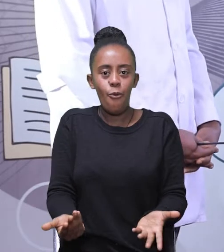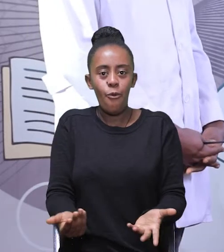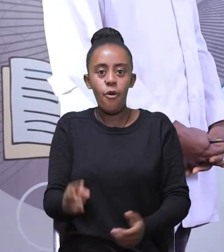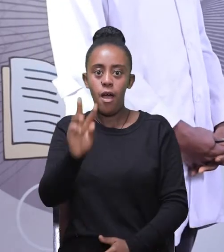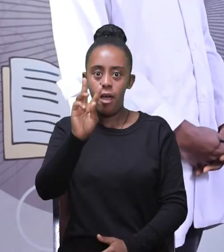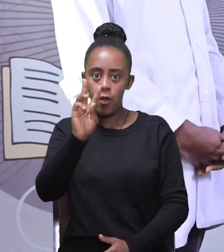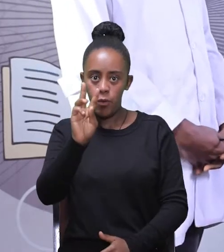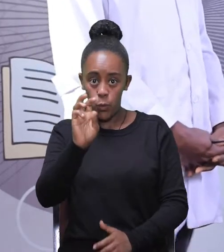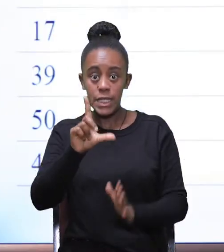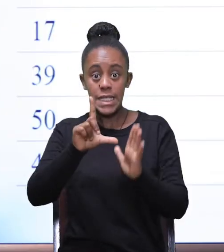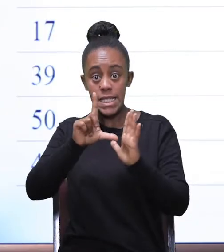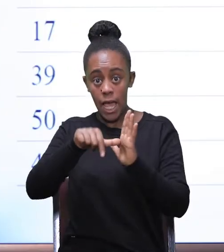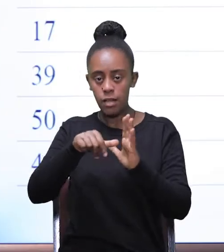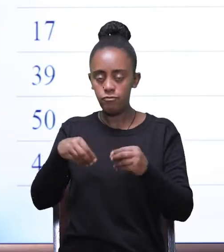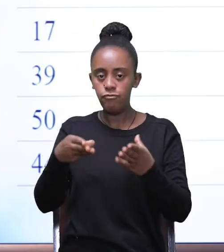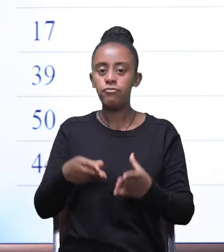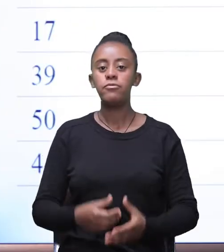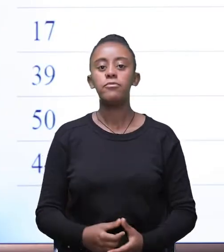20 seconds for this question.